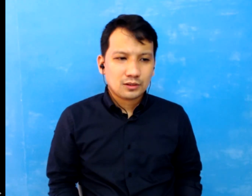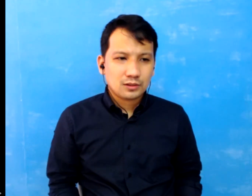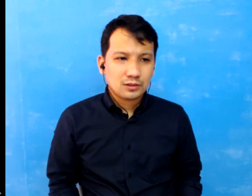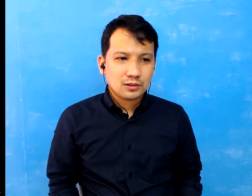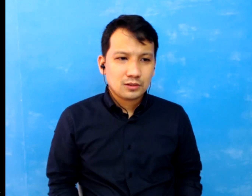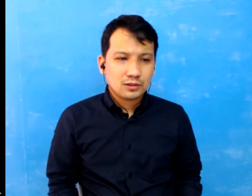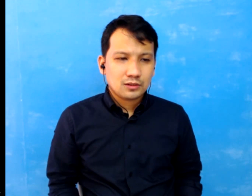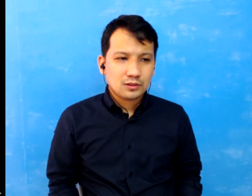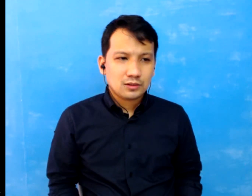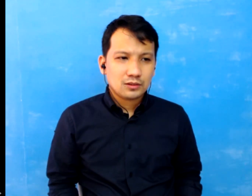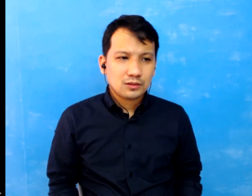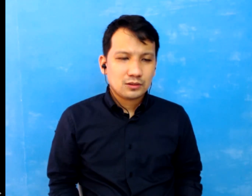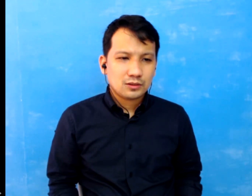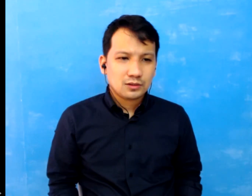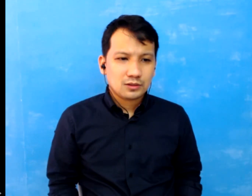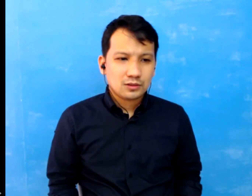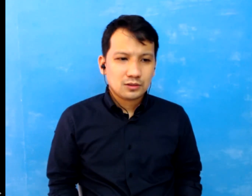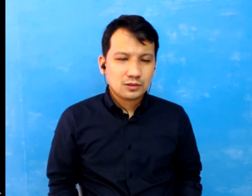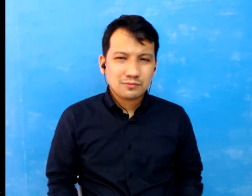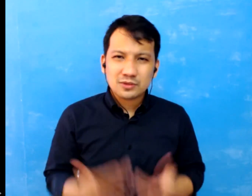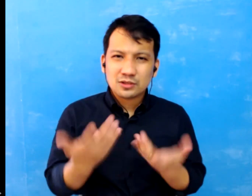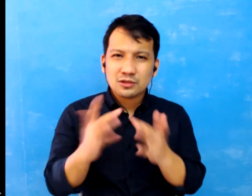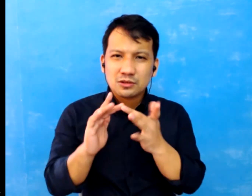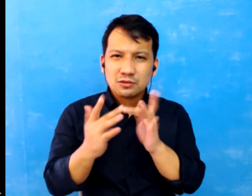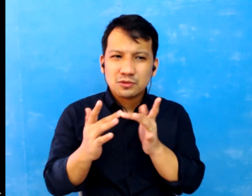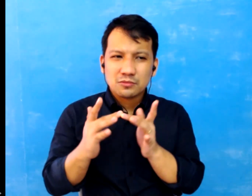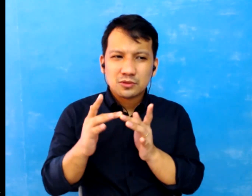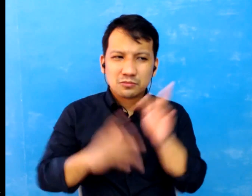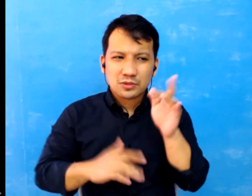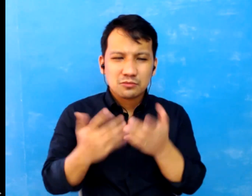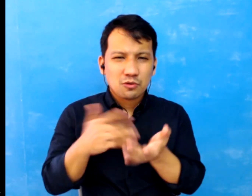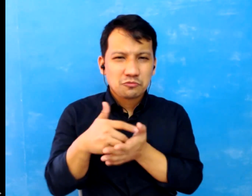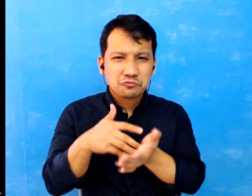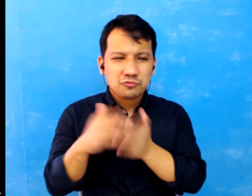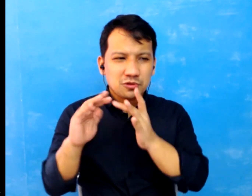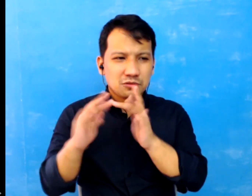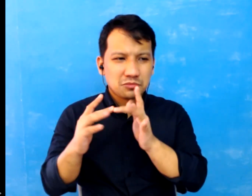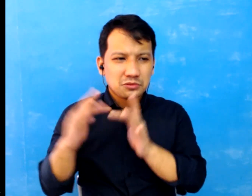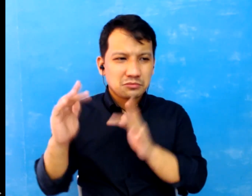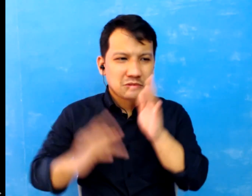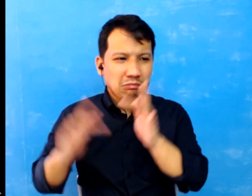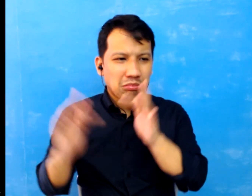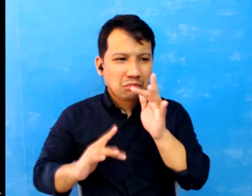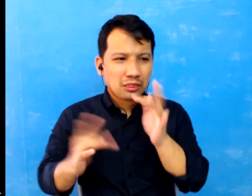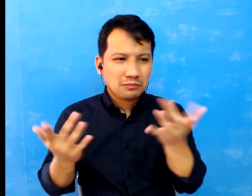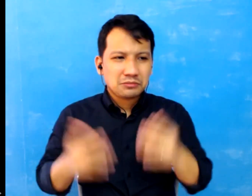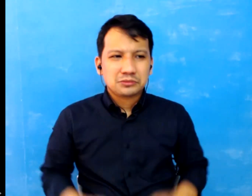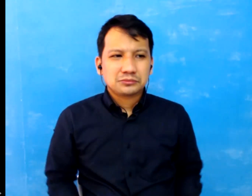Excellent. Yes, so medyo mahina yung signal namin dito. 20 minutes.